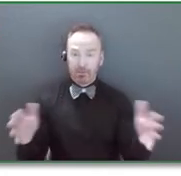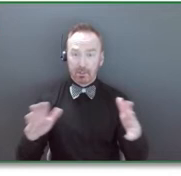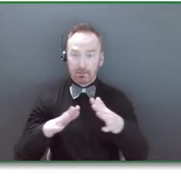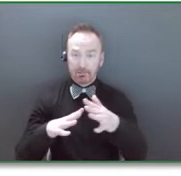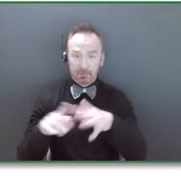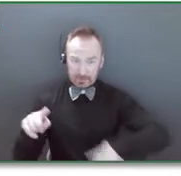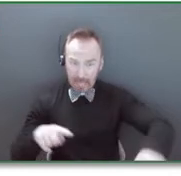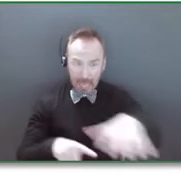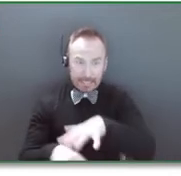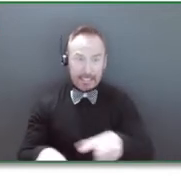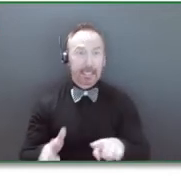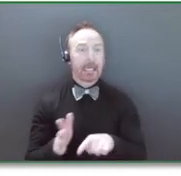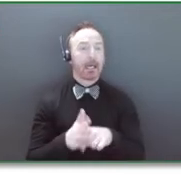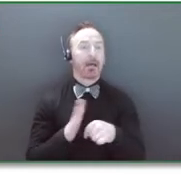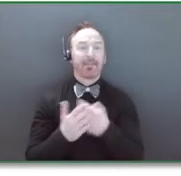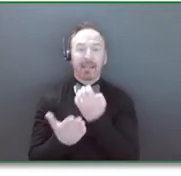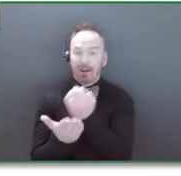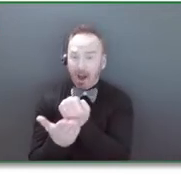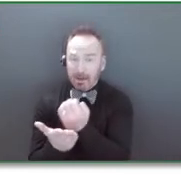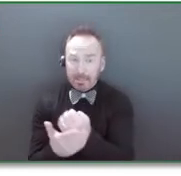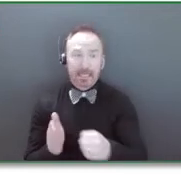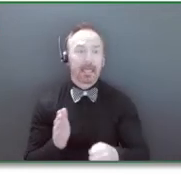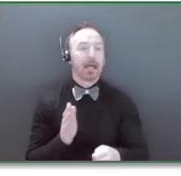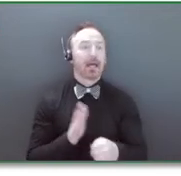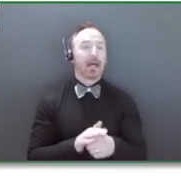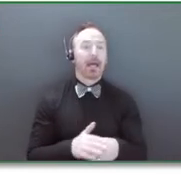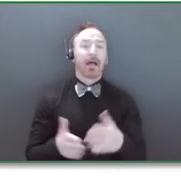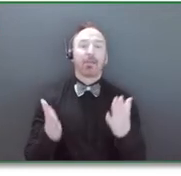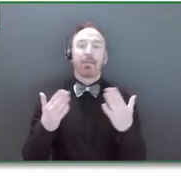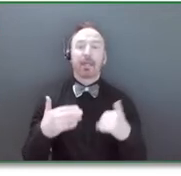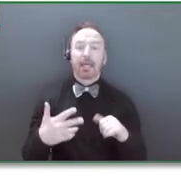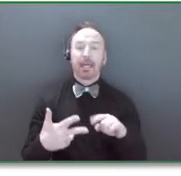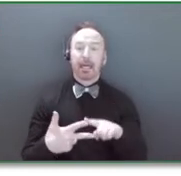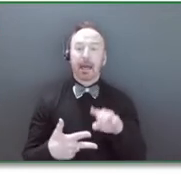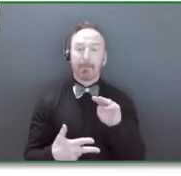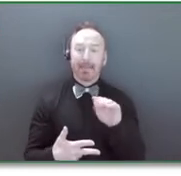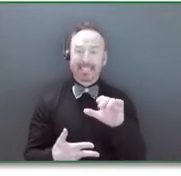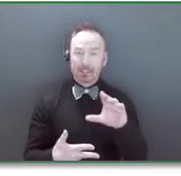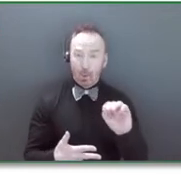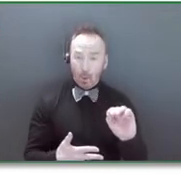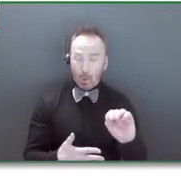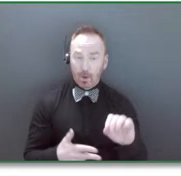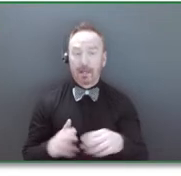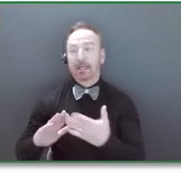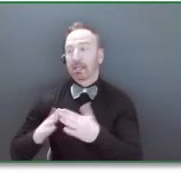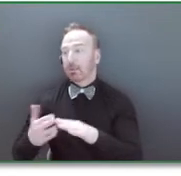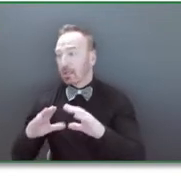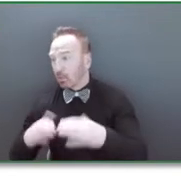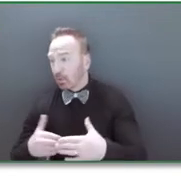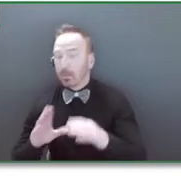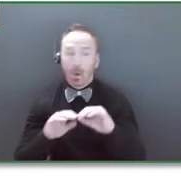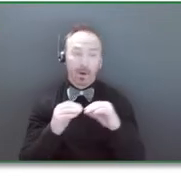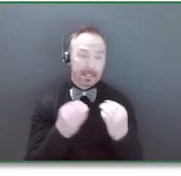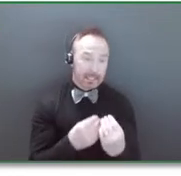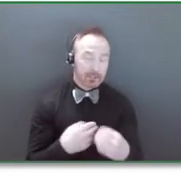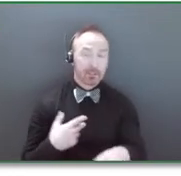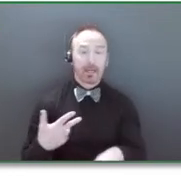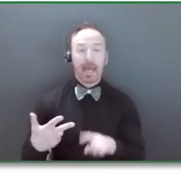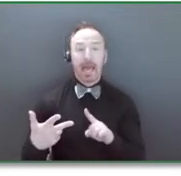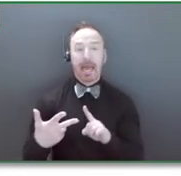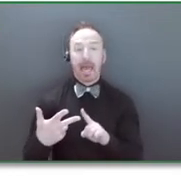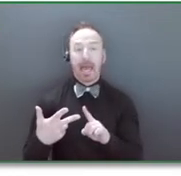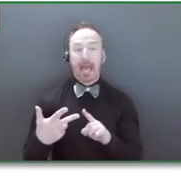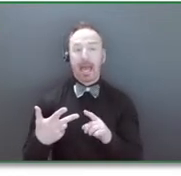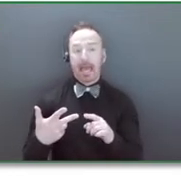the technological. The meso is the parts of society, so community groups, organisations, and then the macro in the middle is